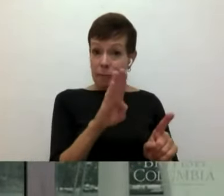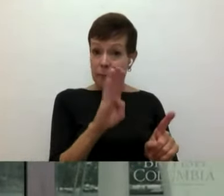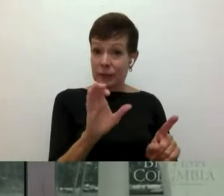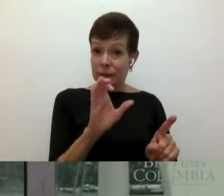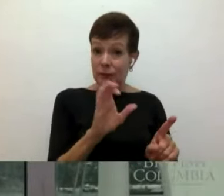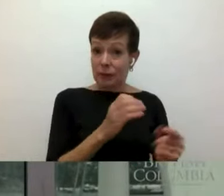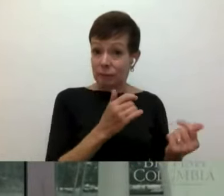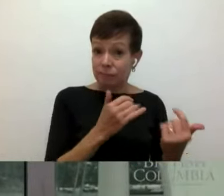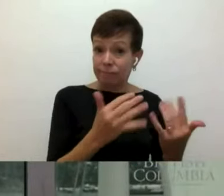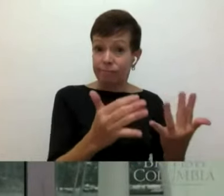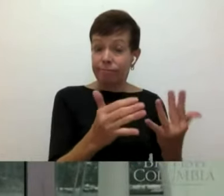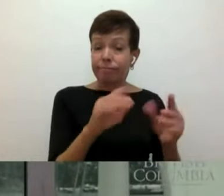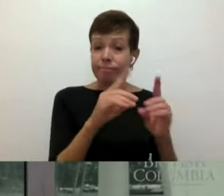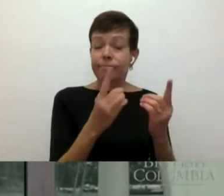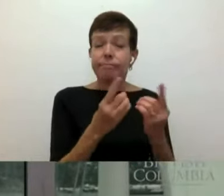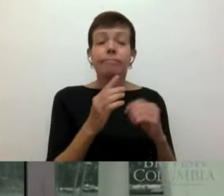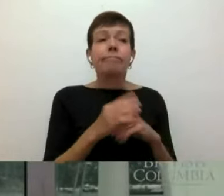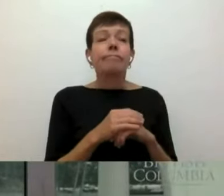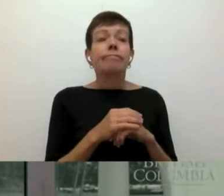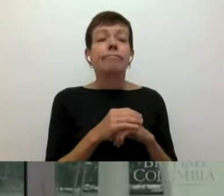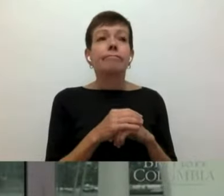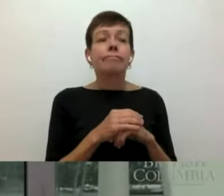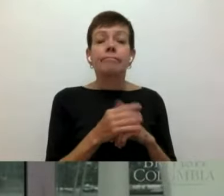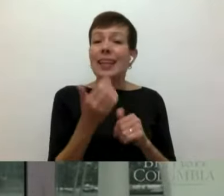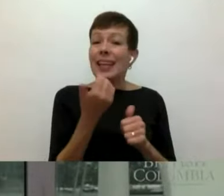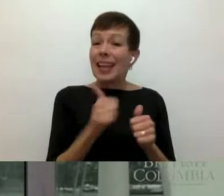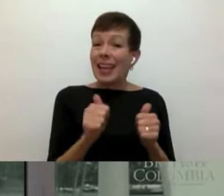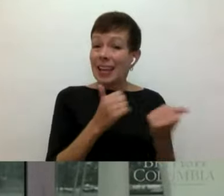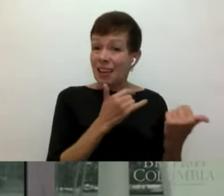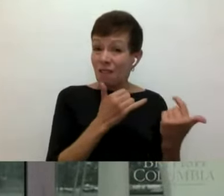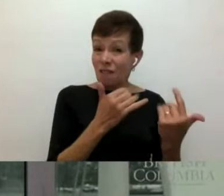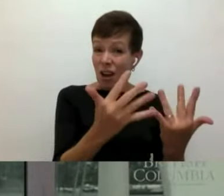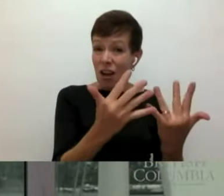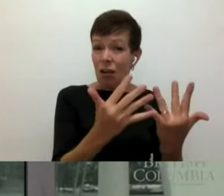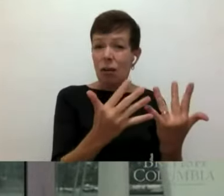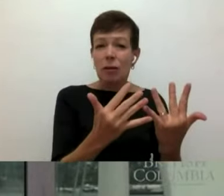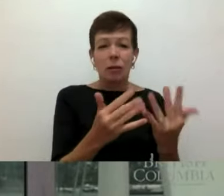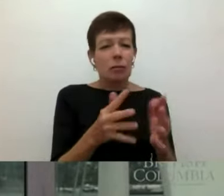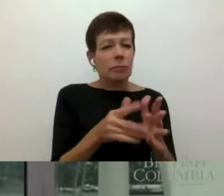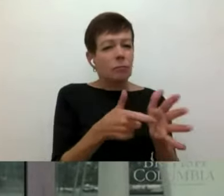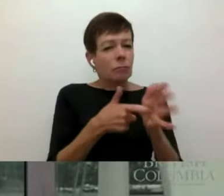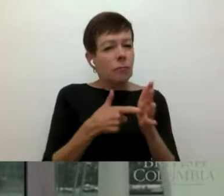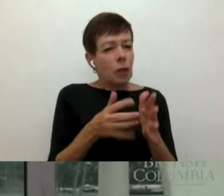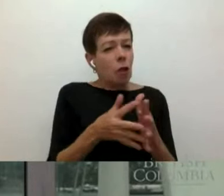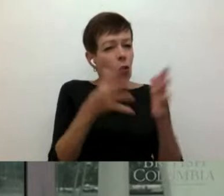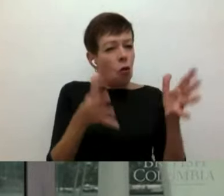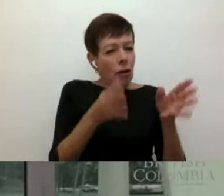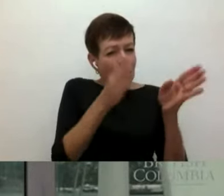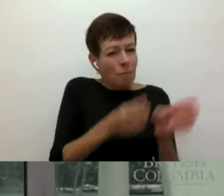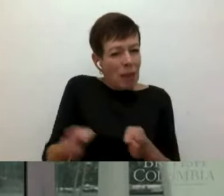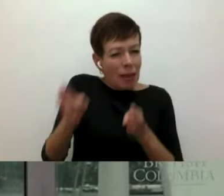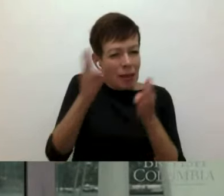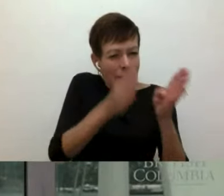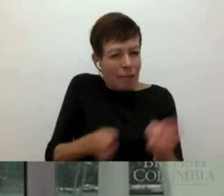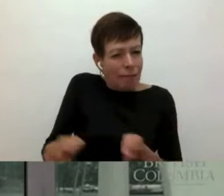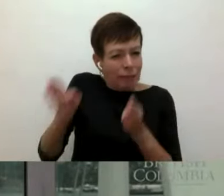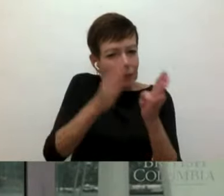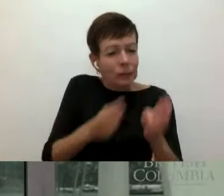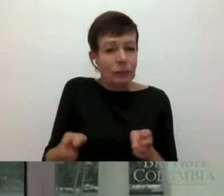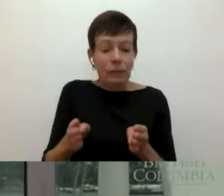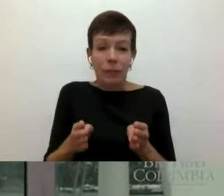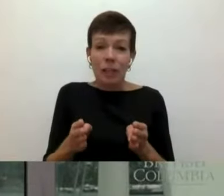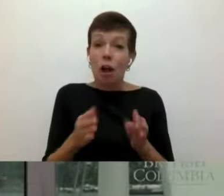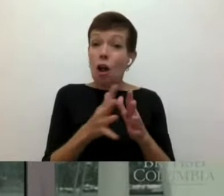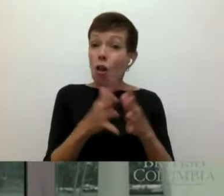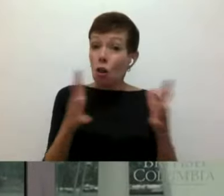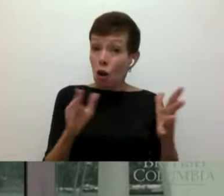Wildfire Service is that in any fire action, there's a lot of planning that goes into that. And